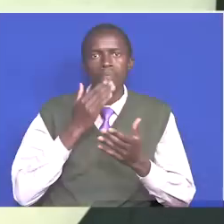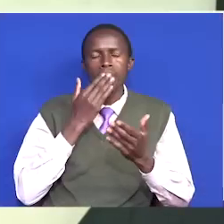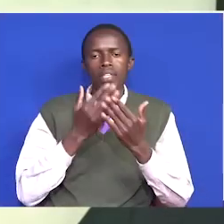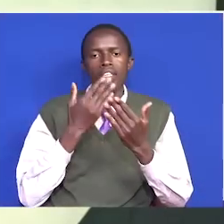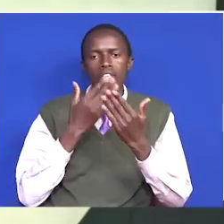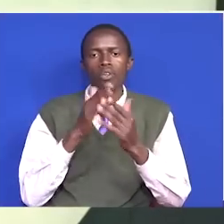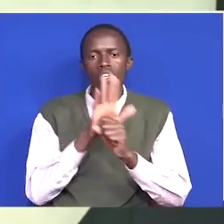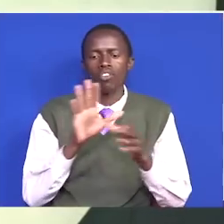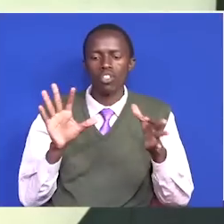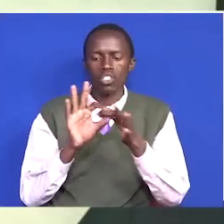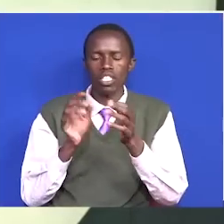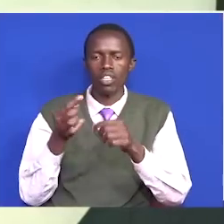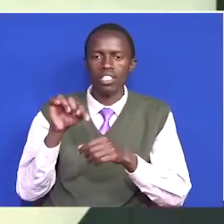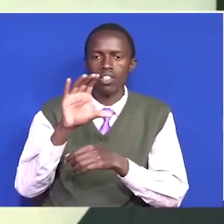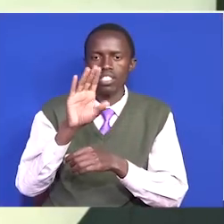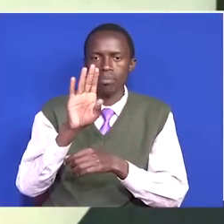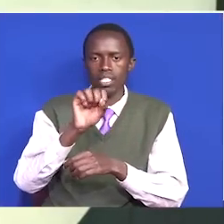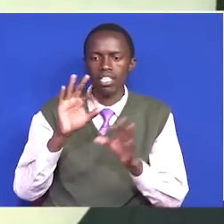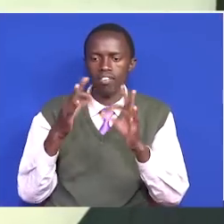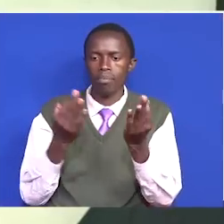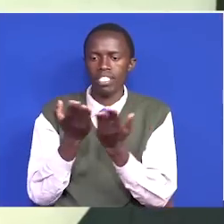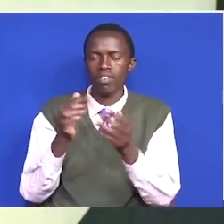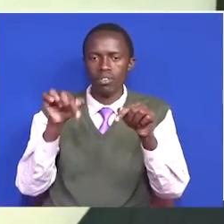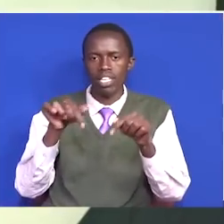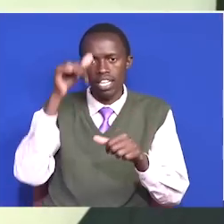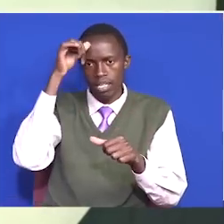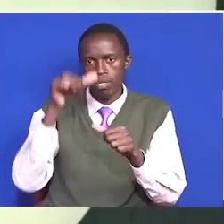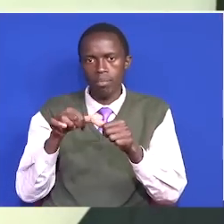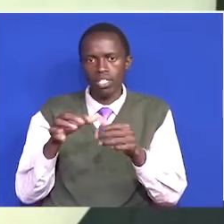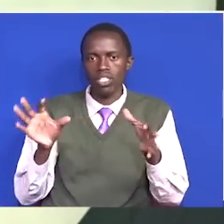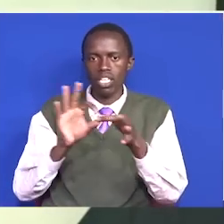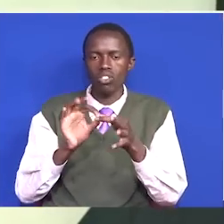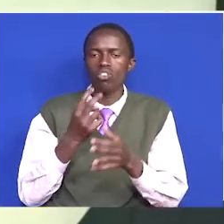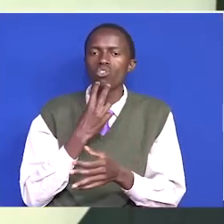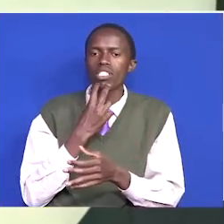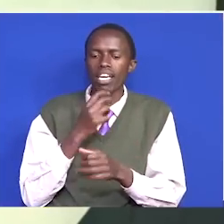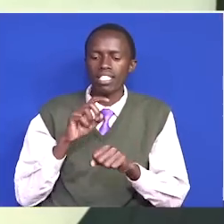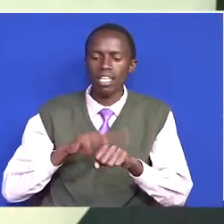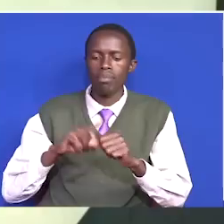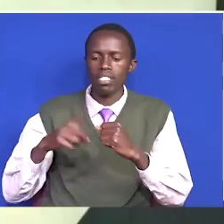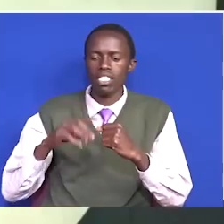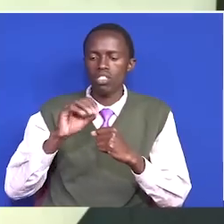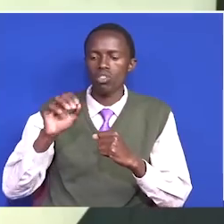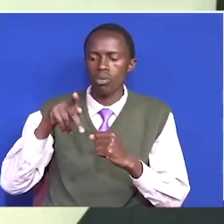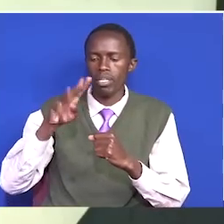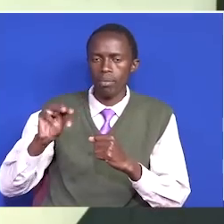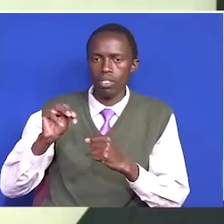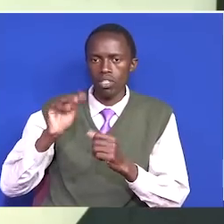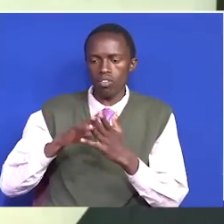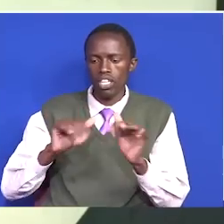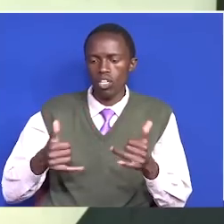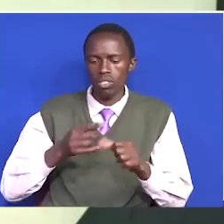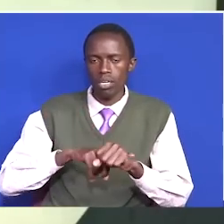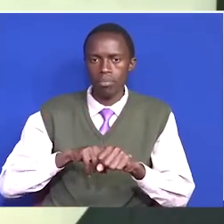Thank you very much for joining us on CBS Family Service today. Remember, join us on Tuesday at 6 p.m. Please take note of the